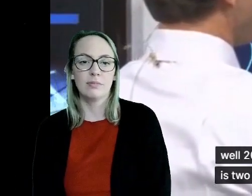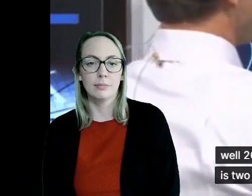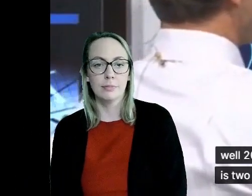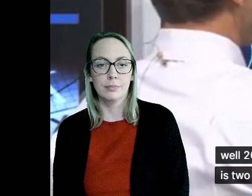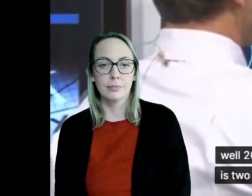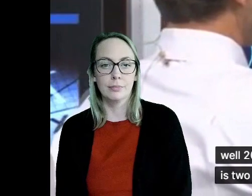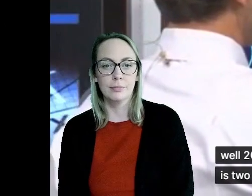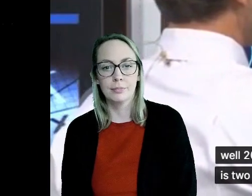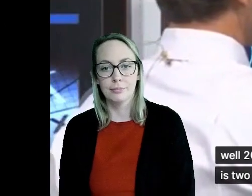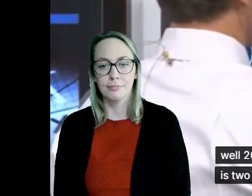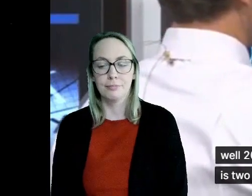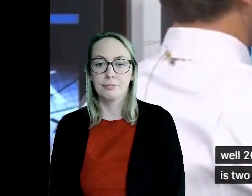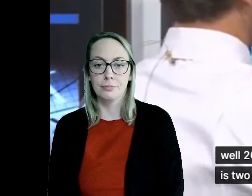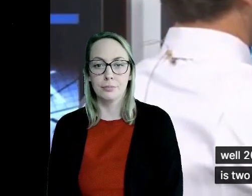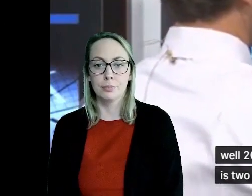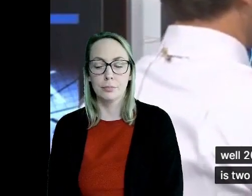200 miles.